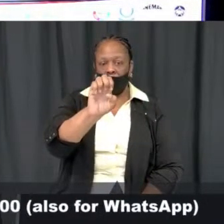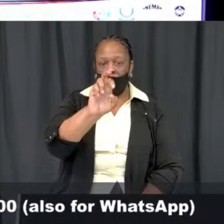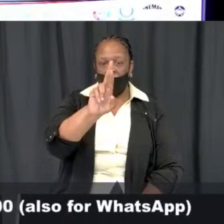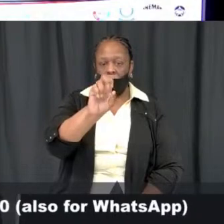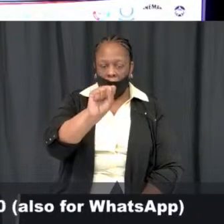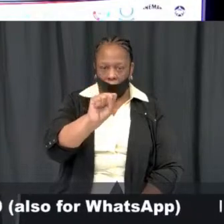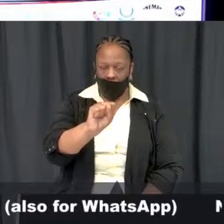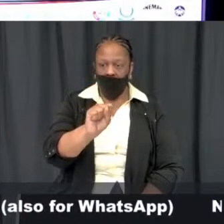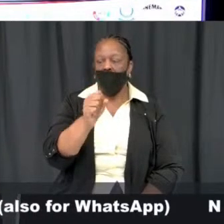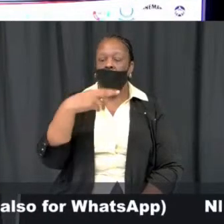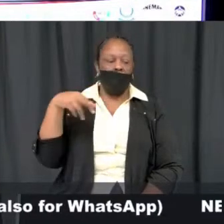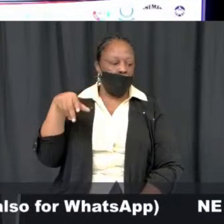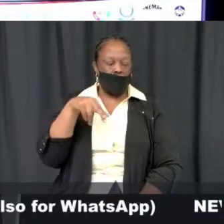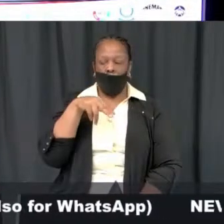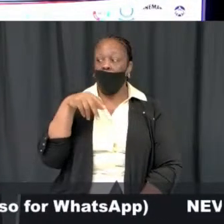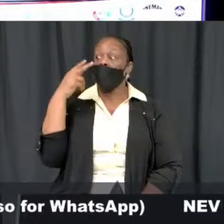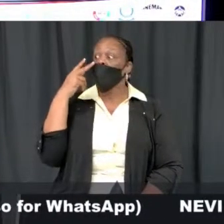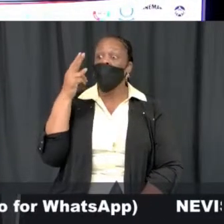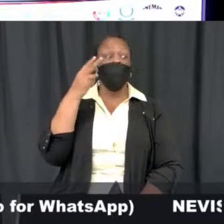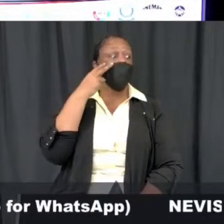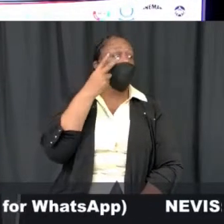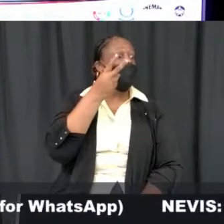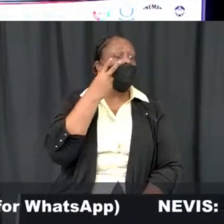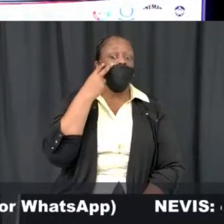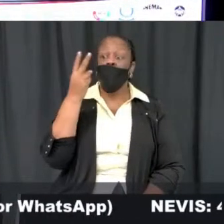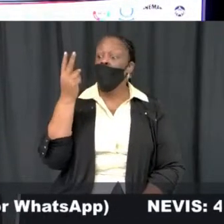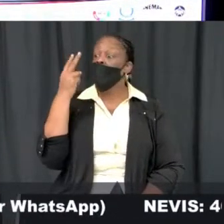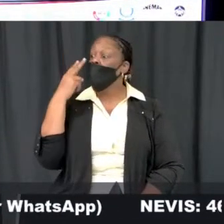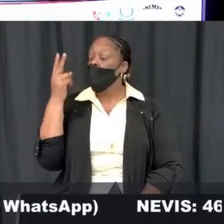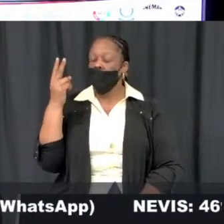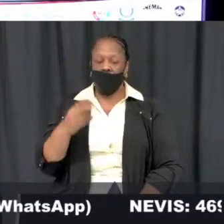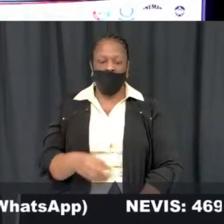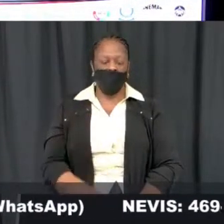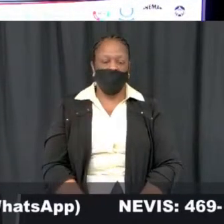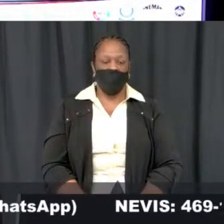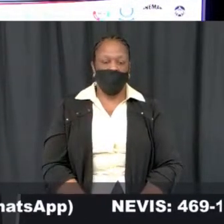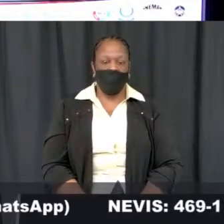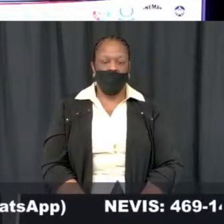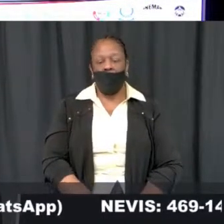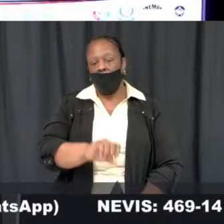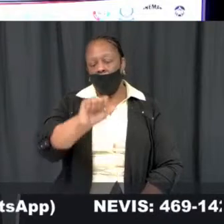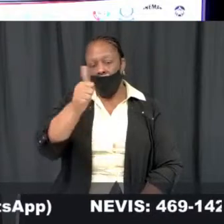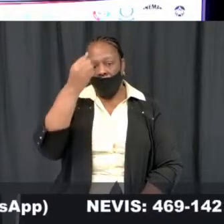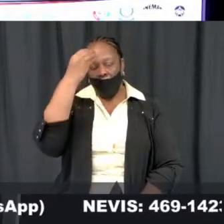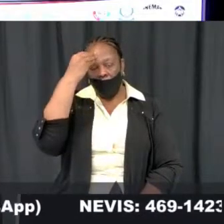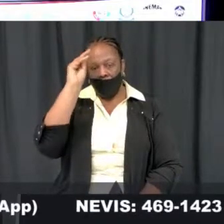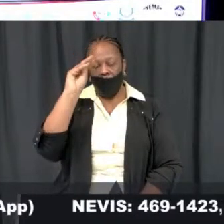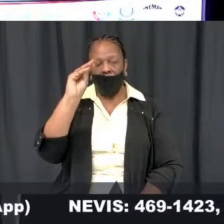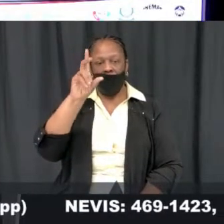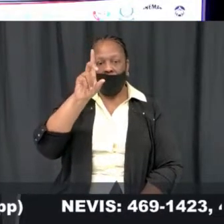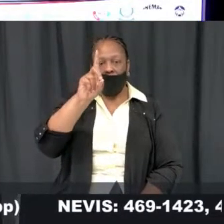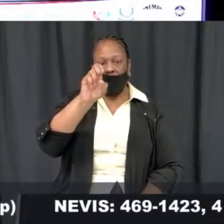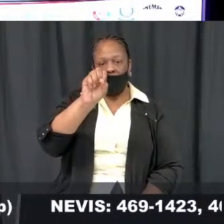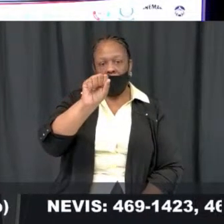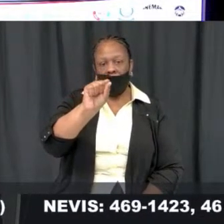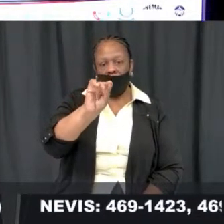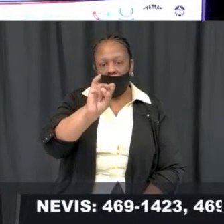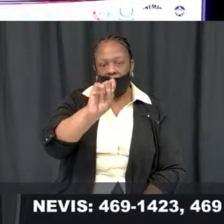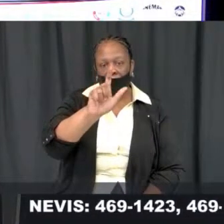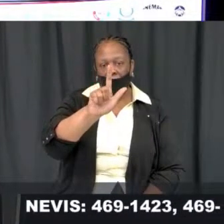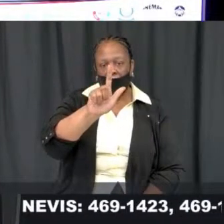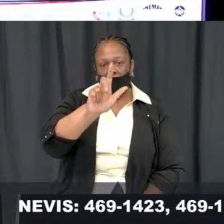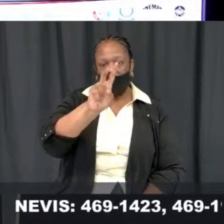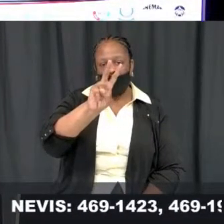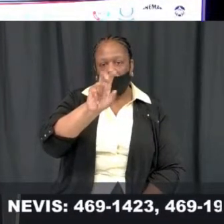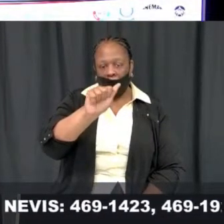to the protocols. We have Mr. De Silva, who goes above and beyond the call of duty to ensure that the compliance teams are doing their